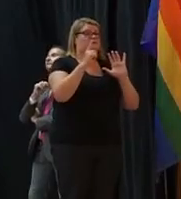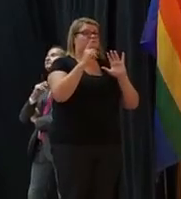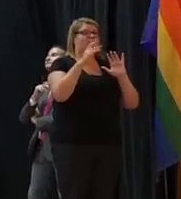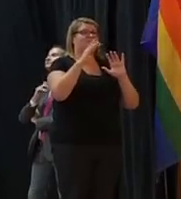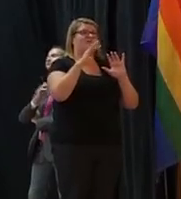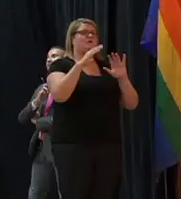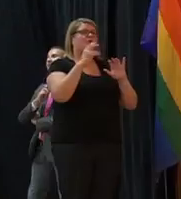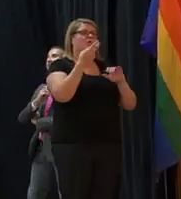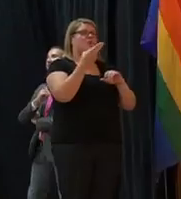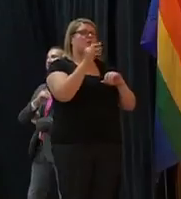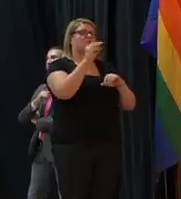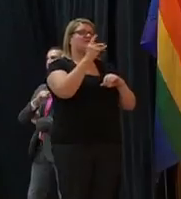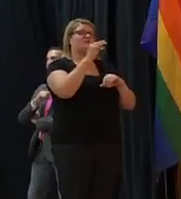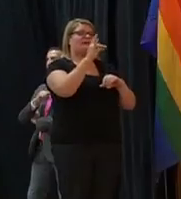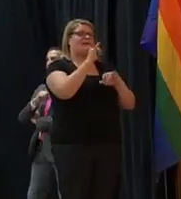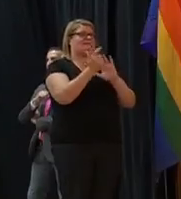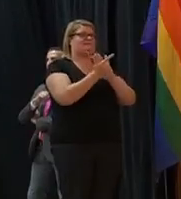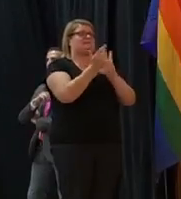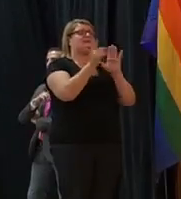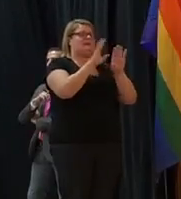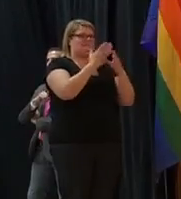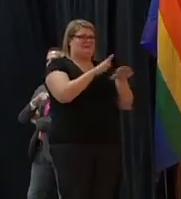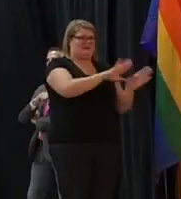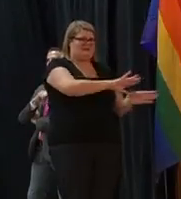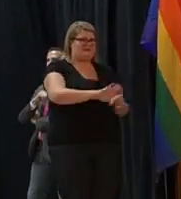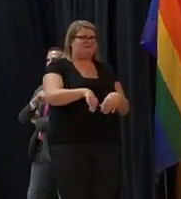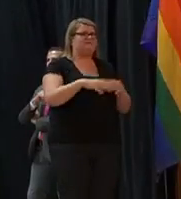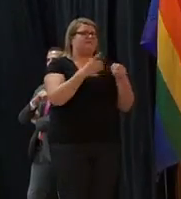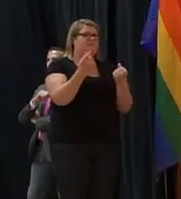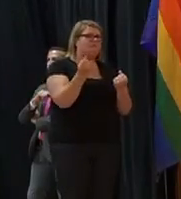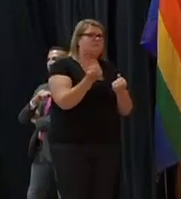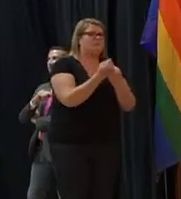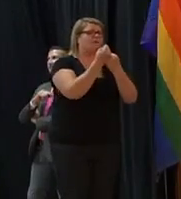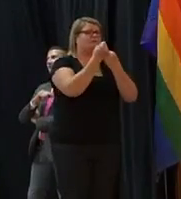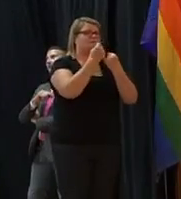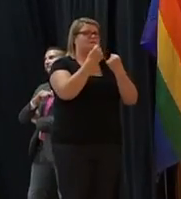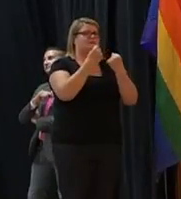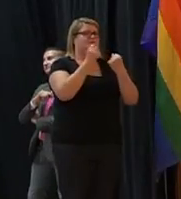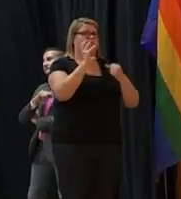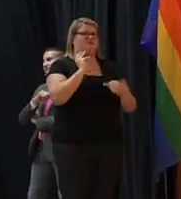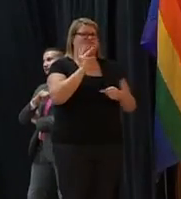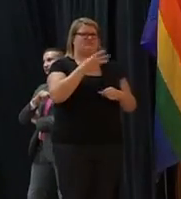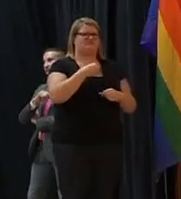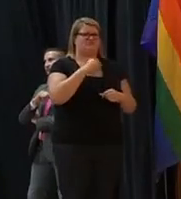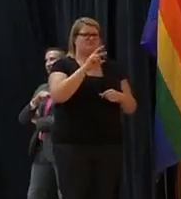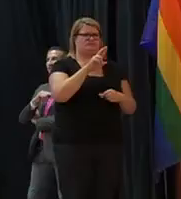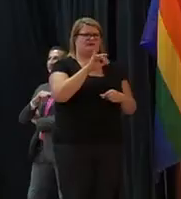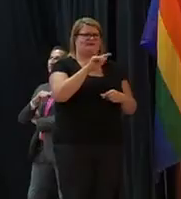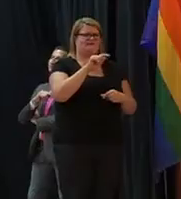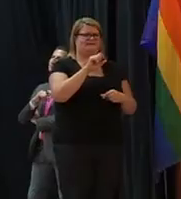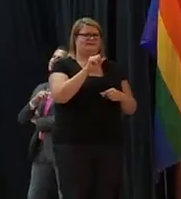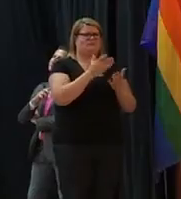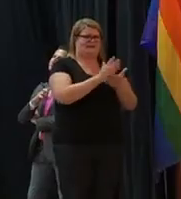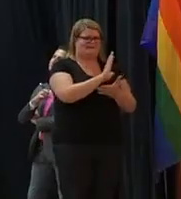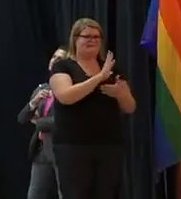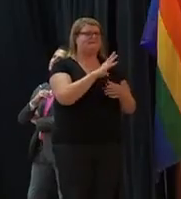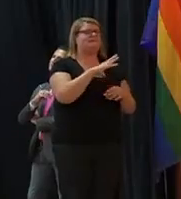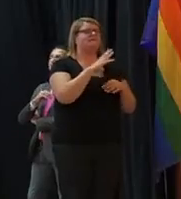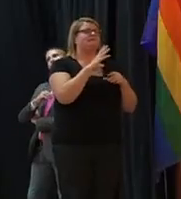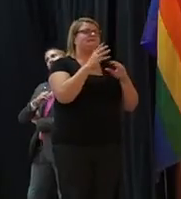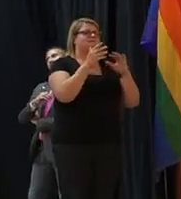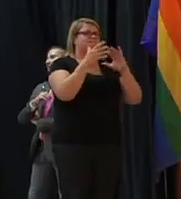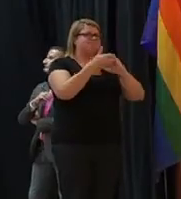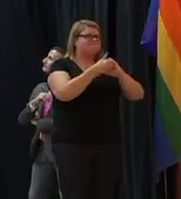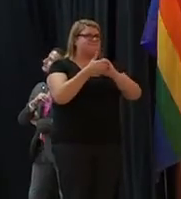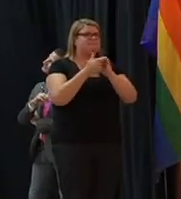homosexuality, support transgender rights, reach out to and partner with business leaders,